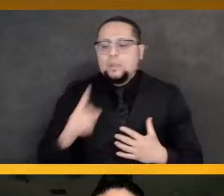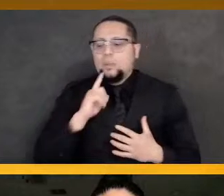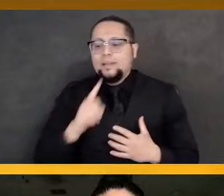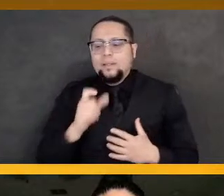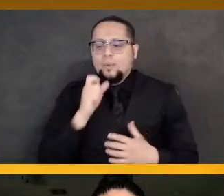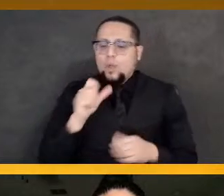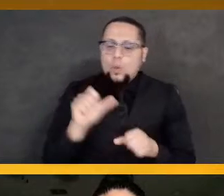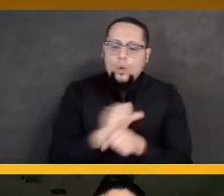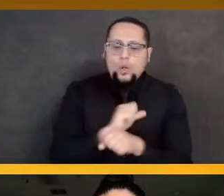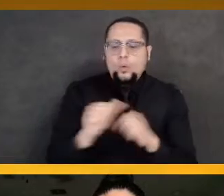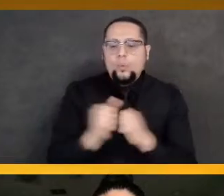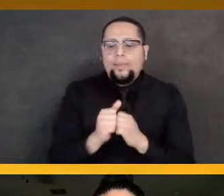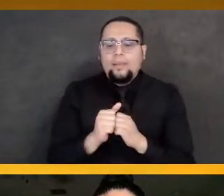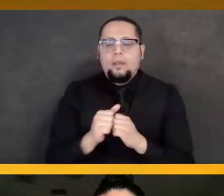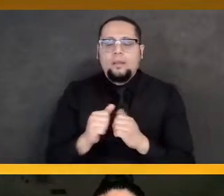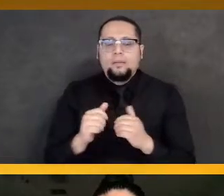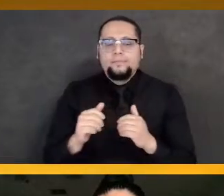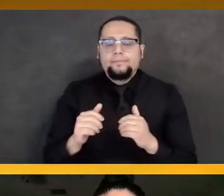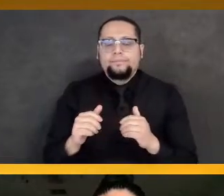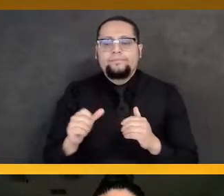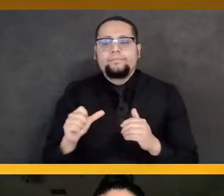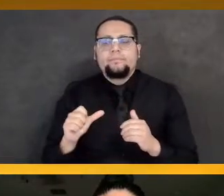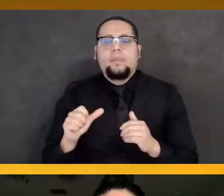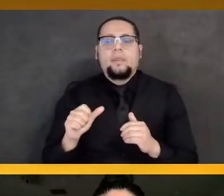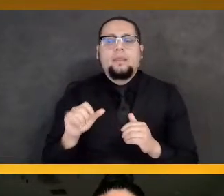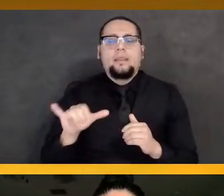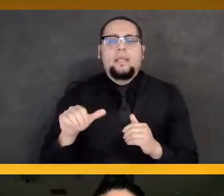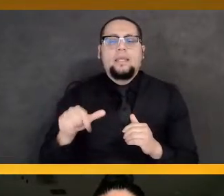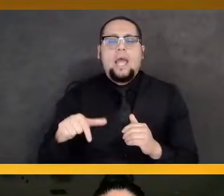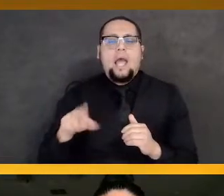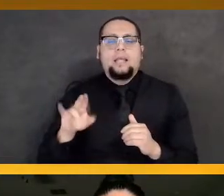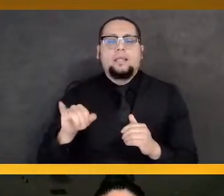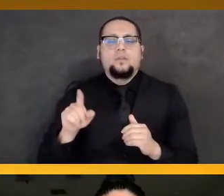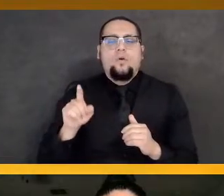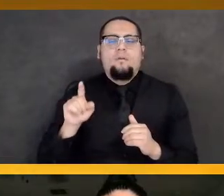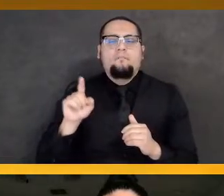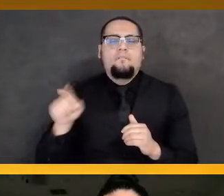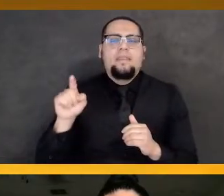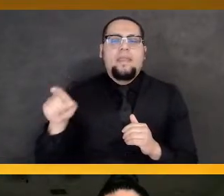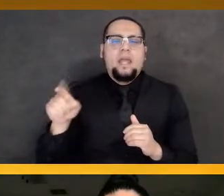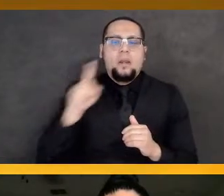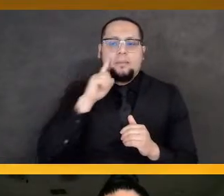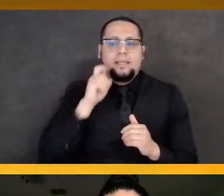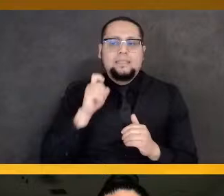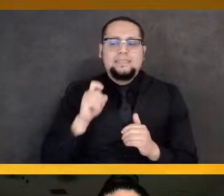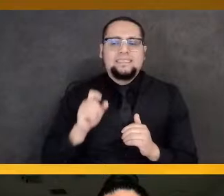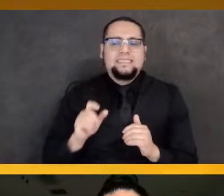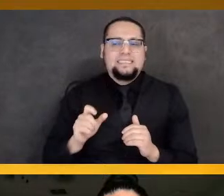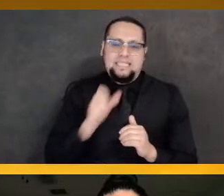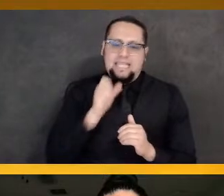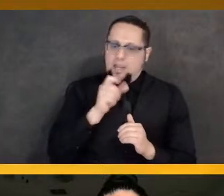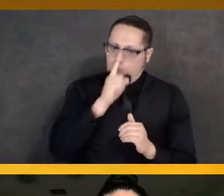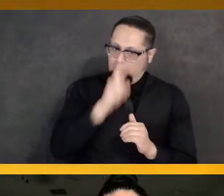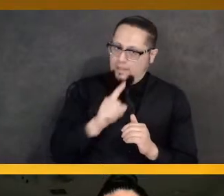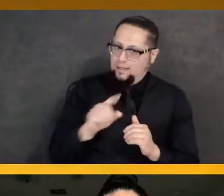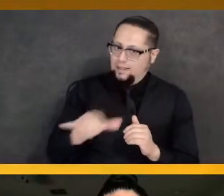the Yaquis over there because they're not Yaqui. And I